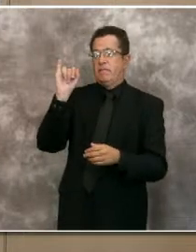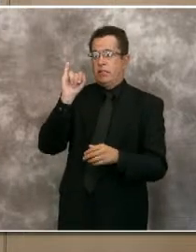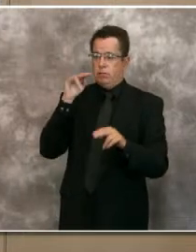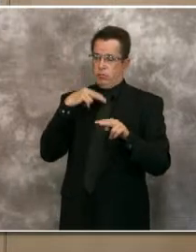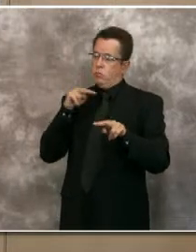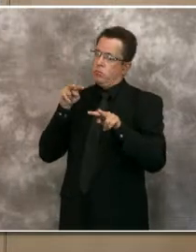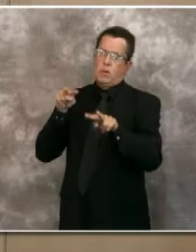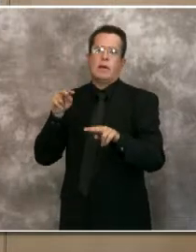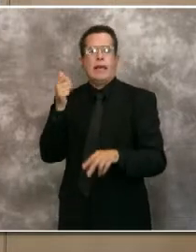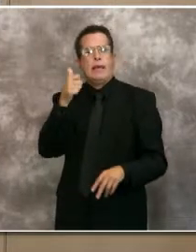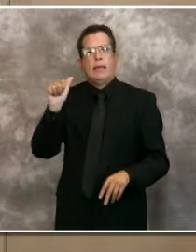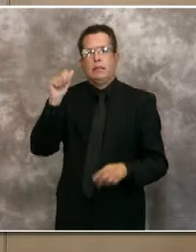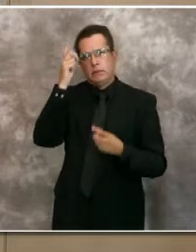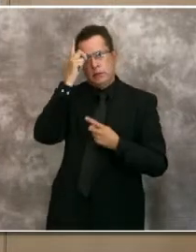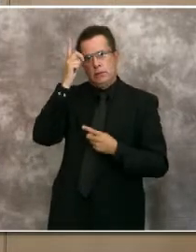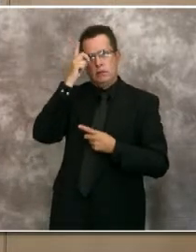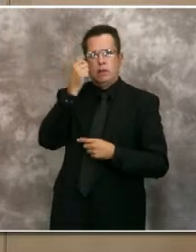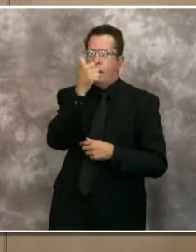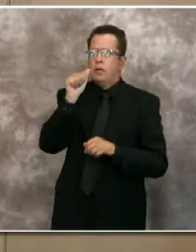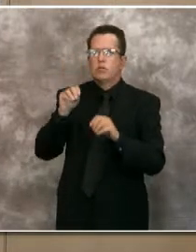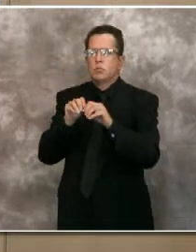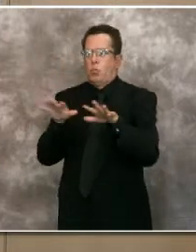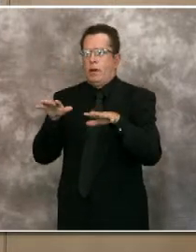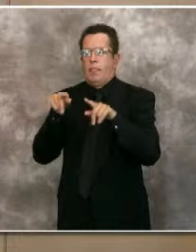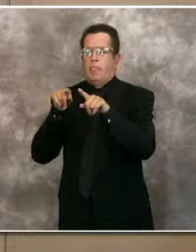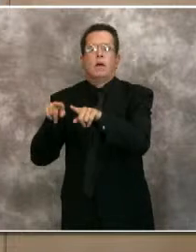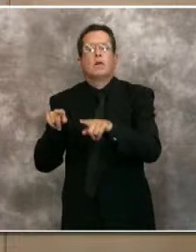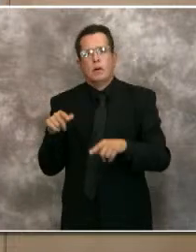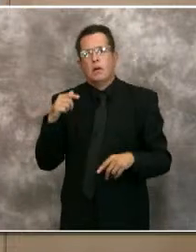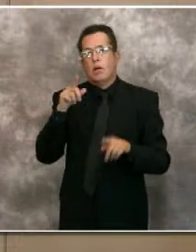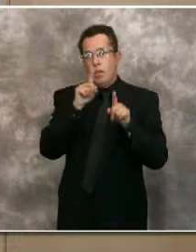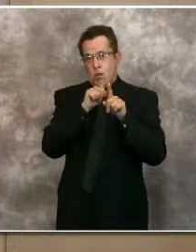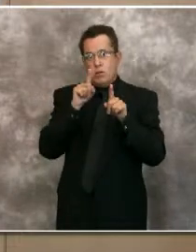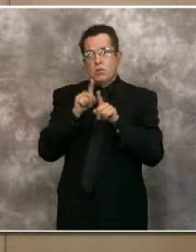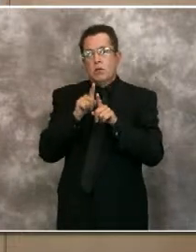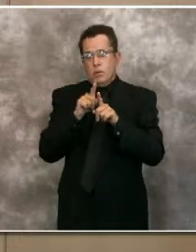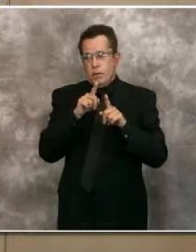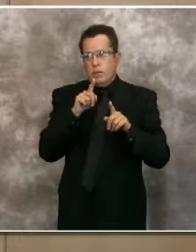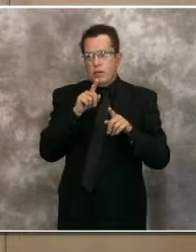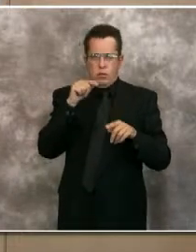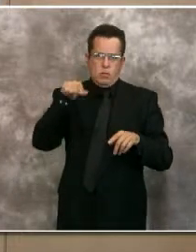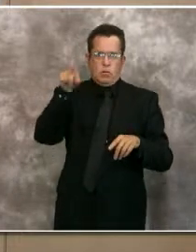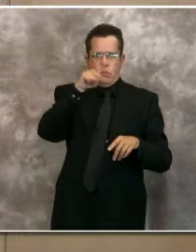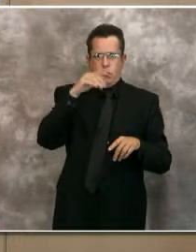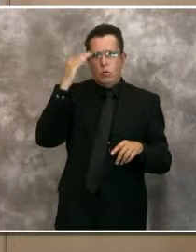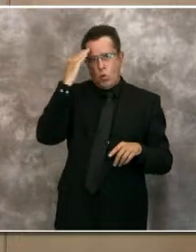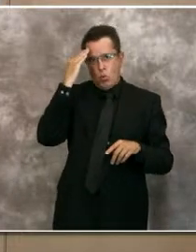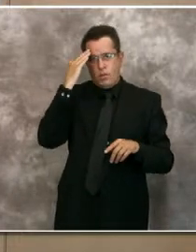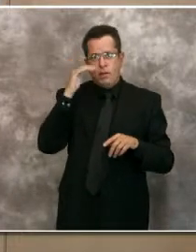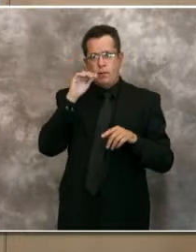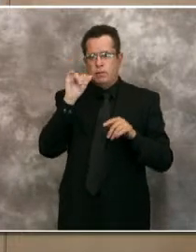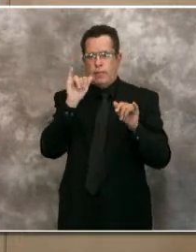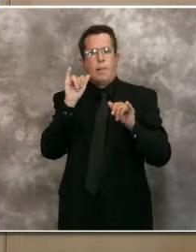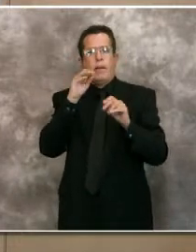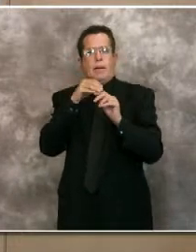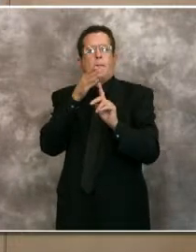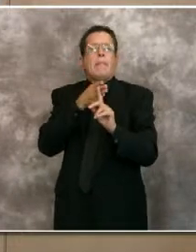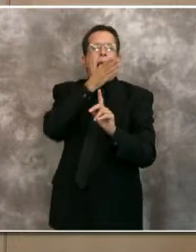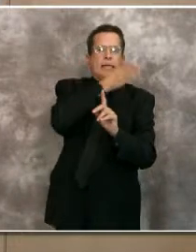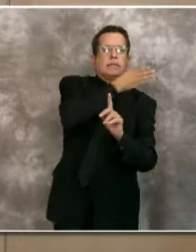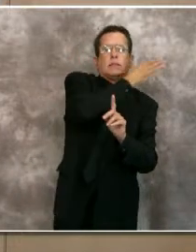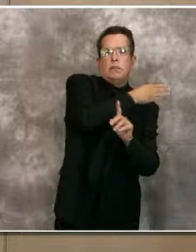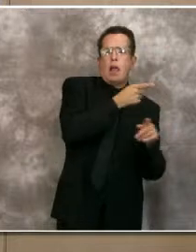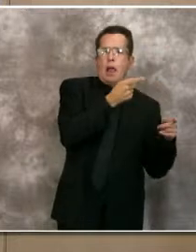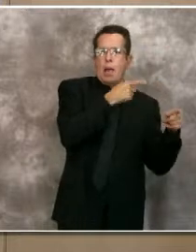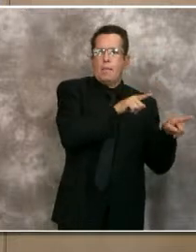disease. And if we need to, and as many of you are aware, and with some other past communicable diseases,